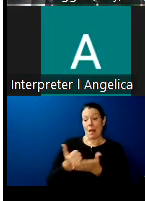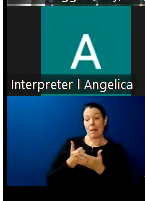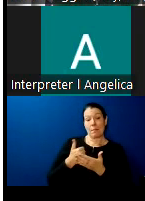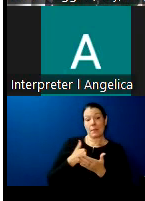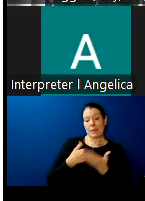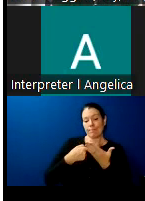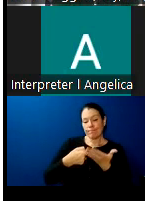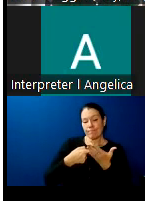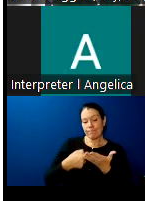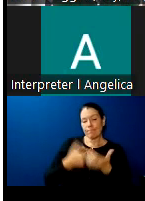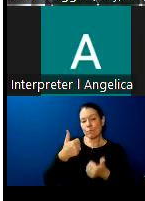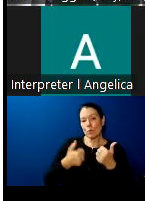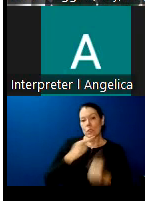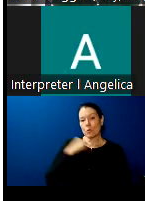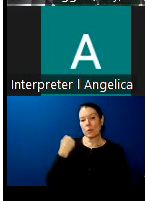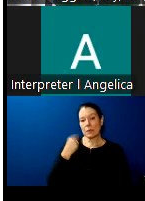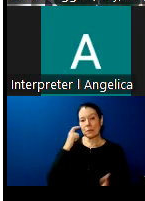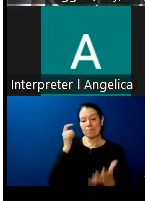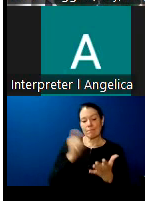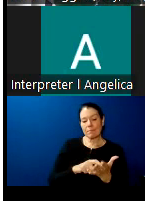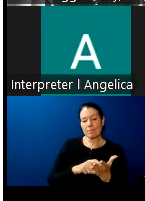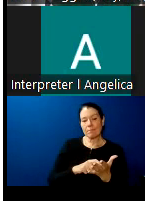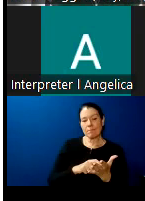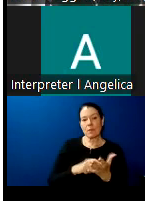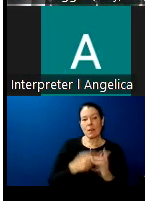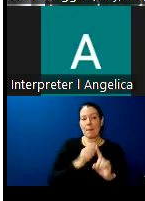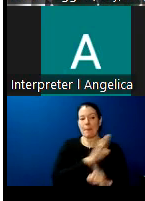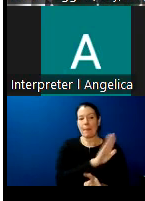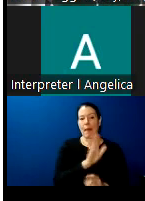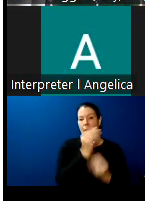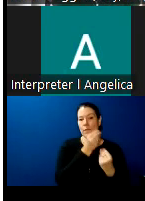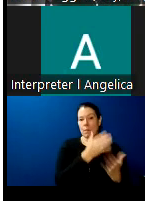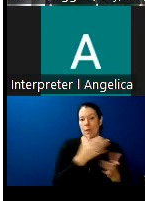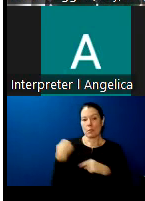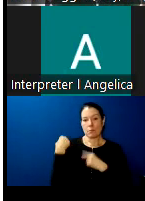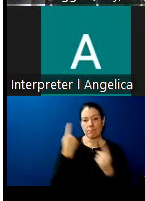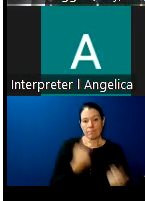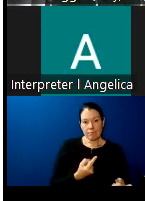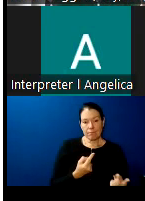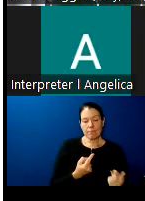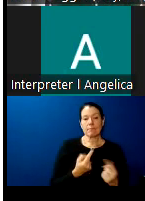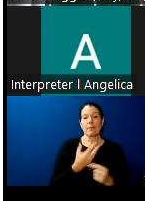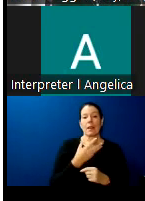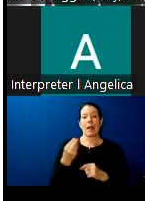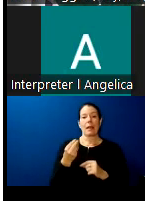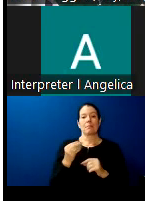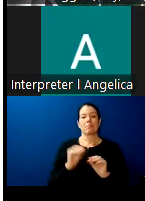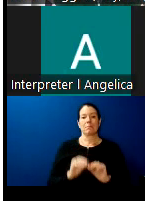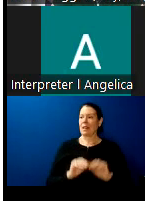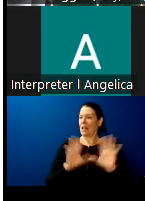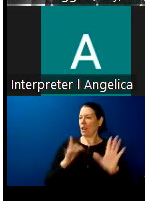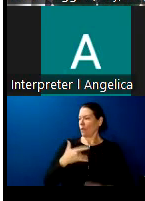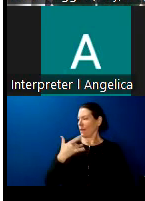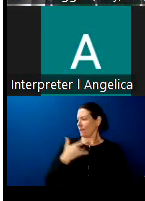discuss what risks you can identify from the information that they've provided so far, and then clarify what feels